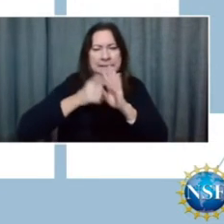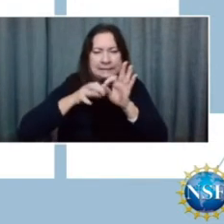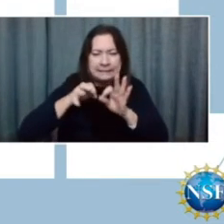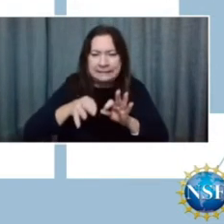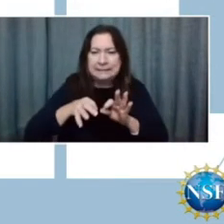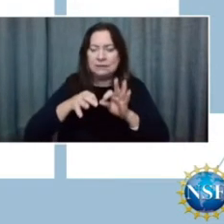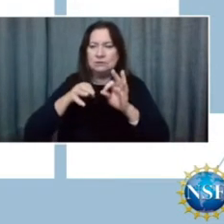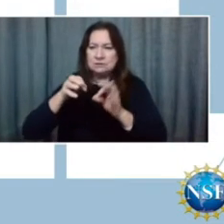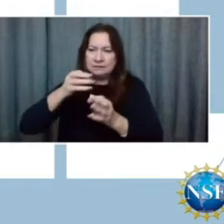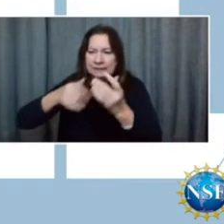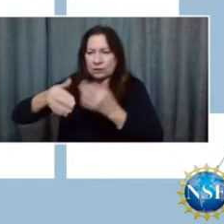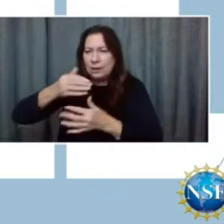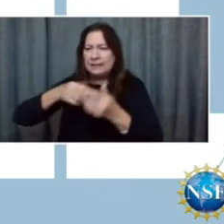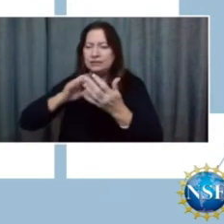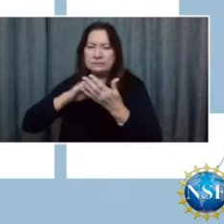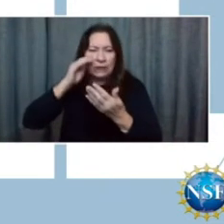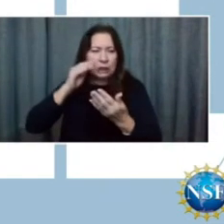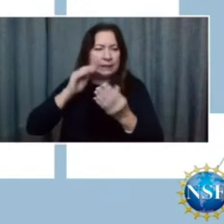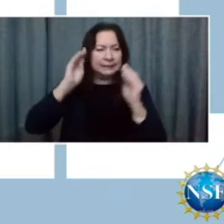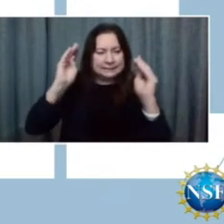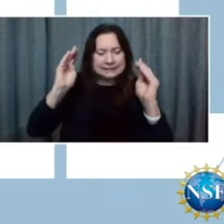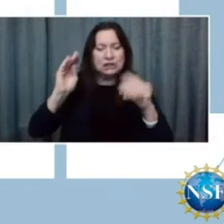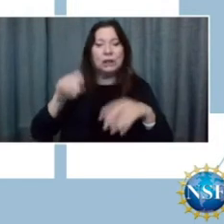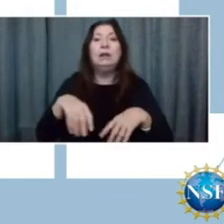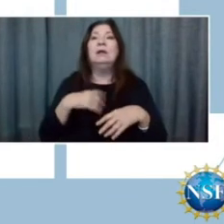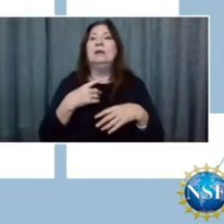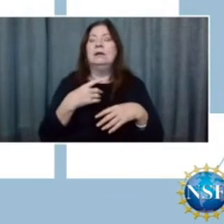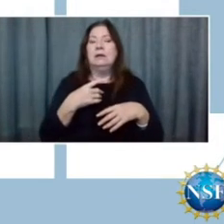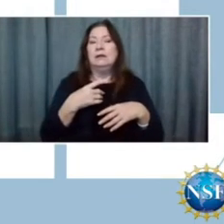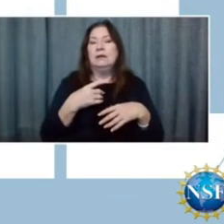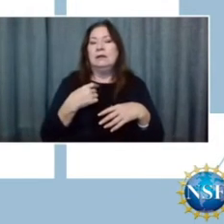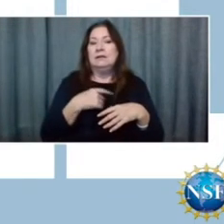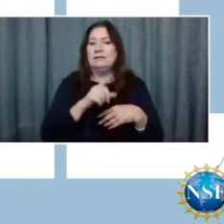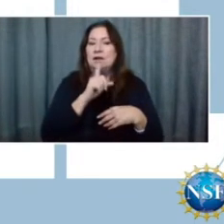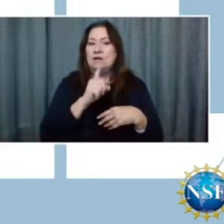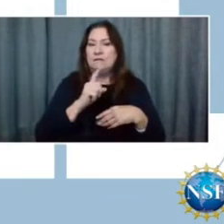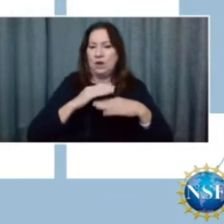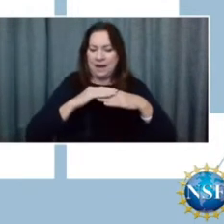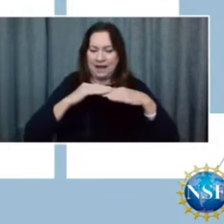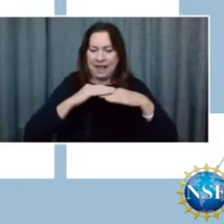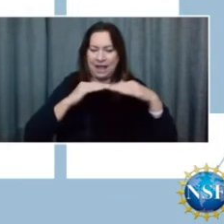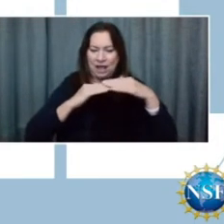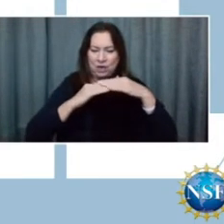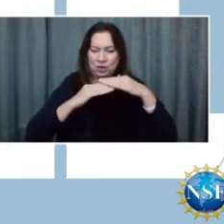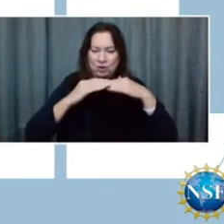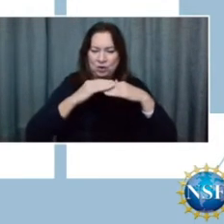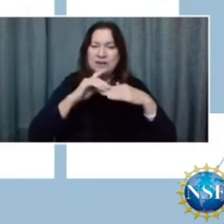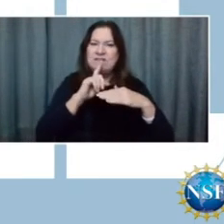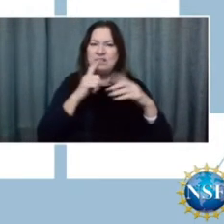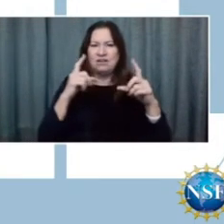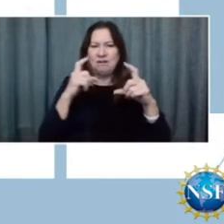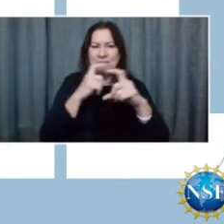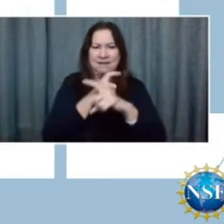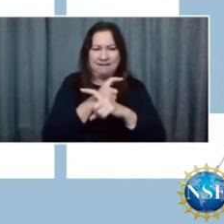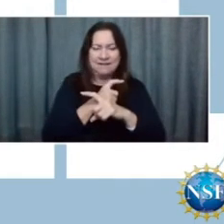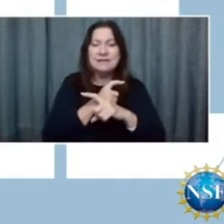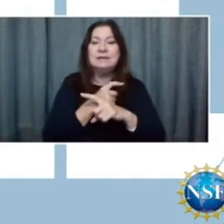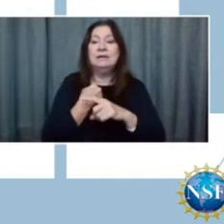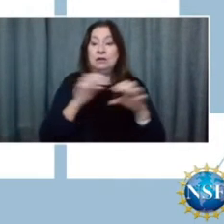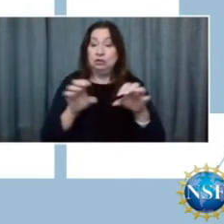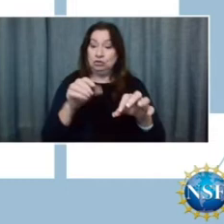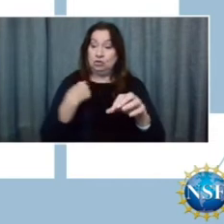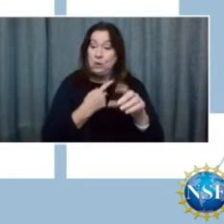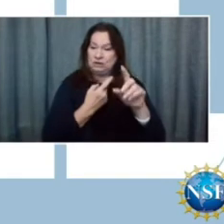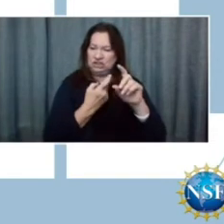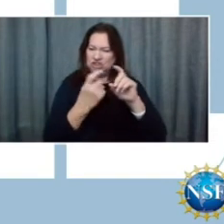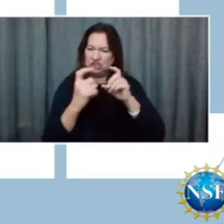interaction and teaching and learning in ways that are very layered and complicated in order to do the kinds of shifts in